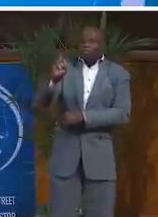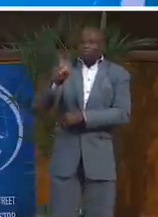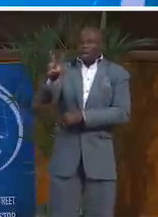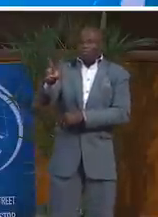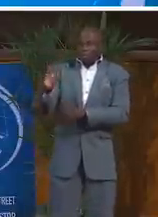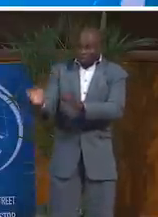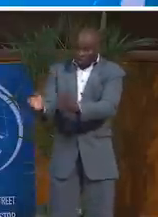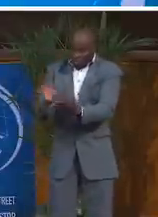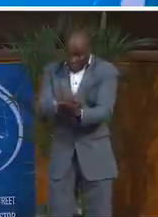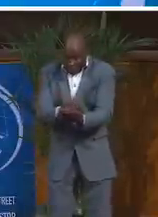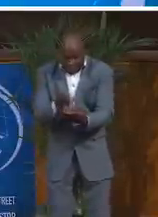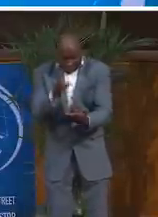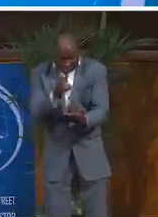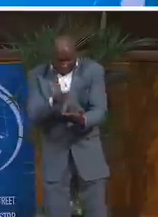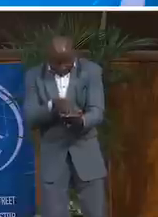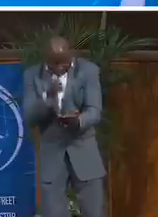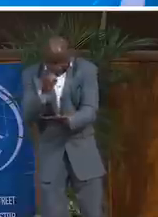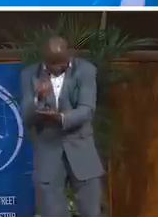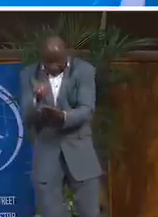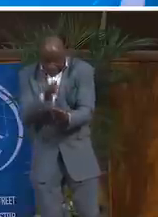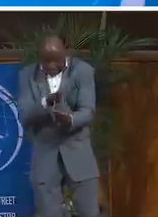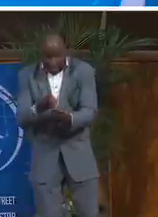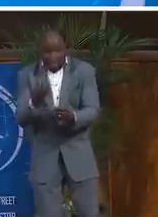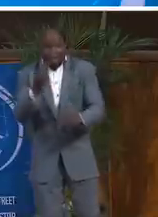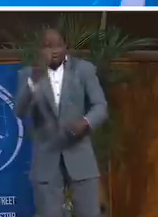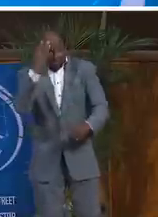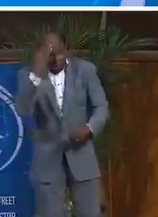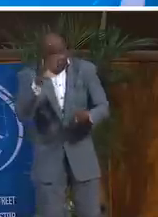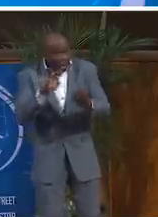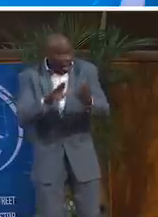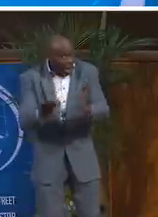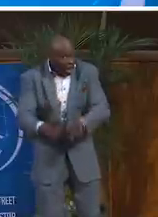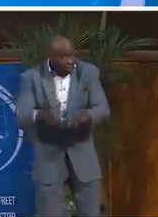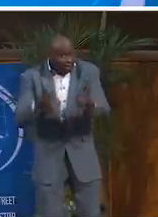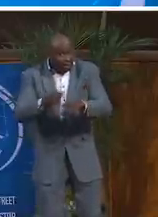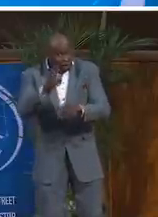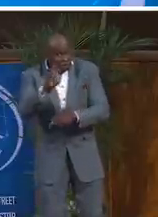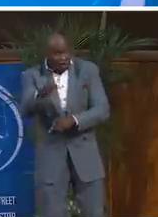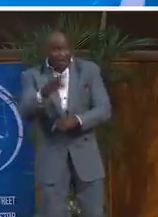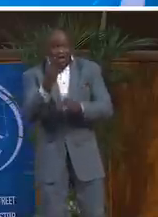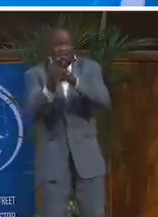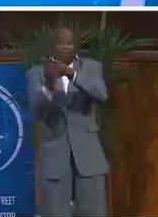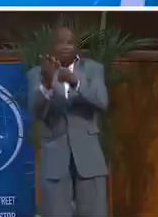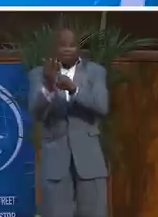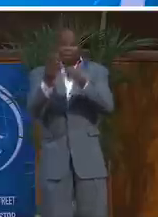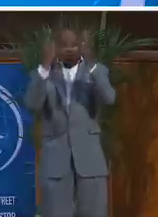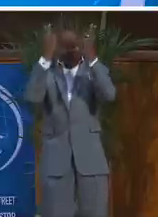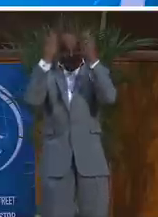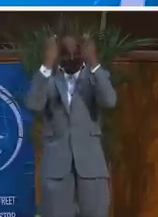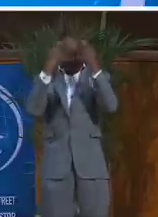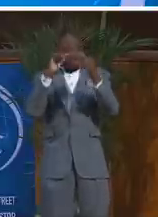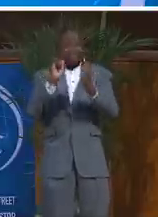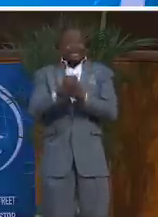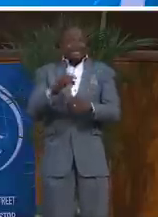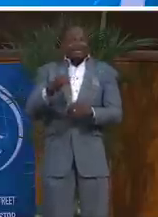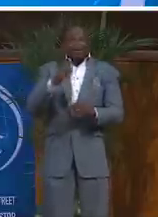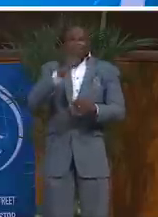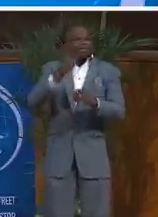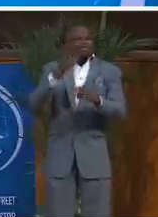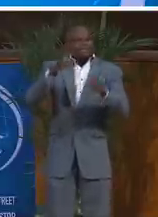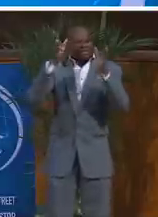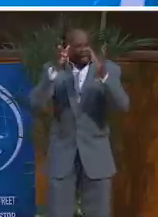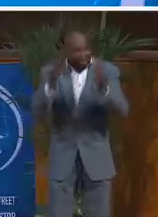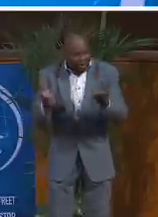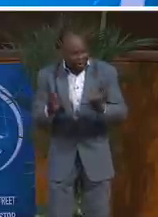the imagery of the four horsemen of the apocalypse. Who is the Antichrist? What is the sign of the